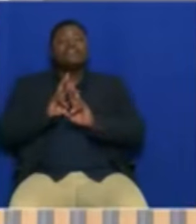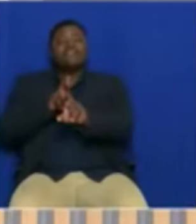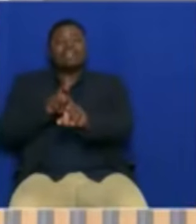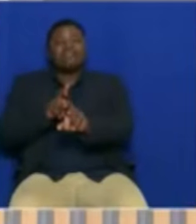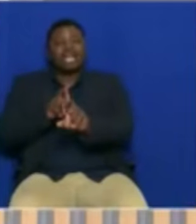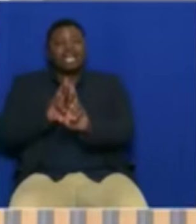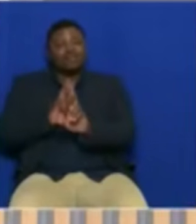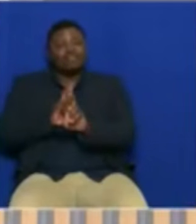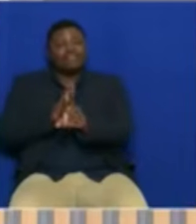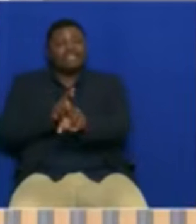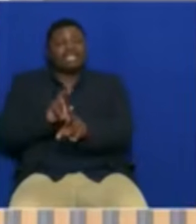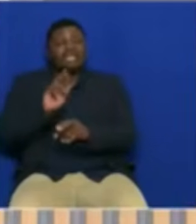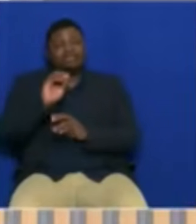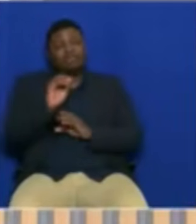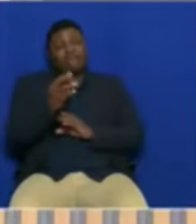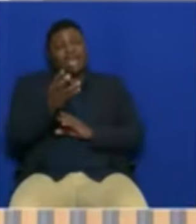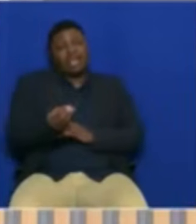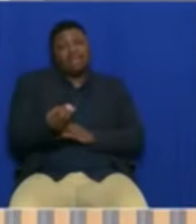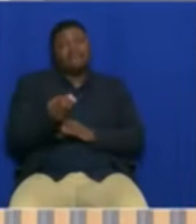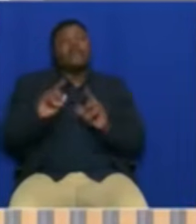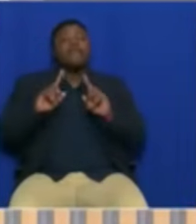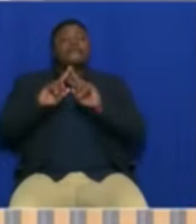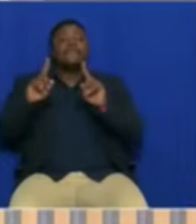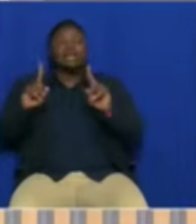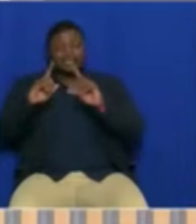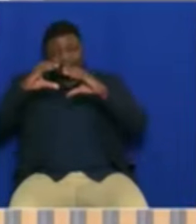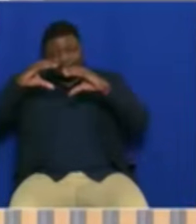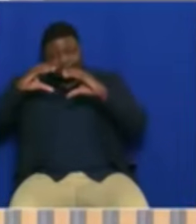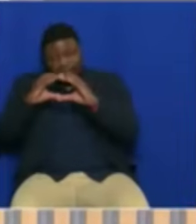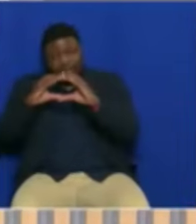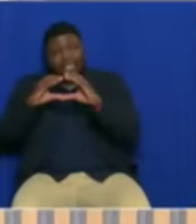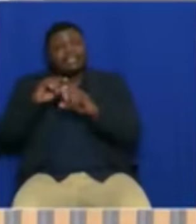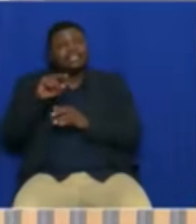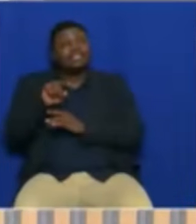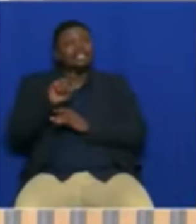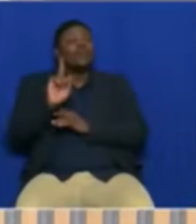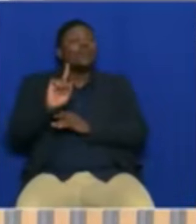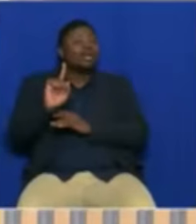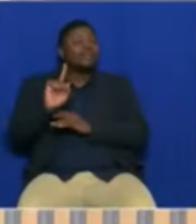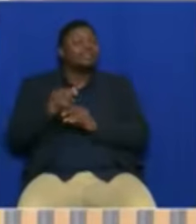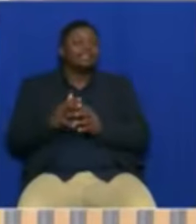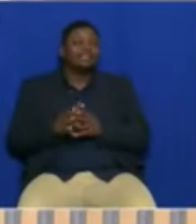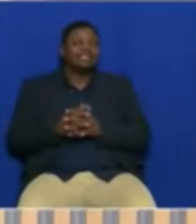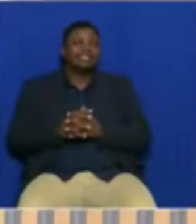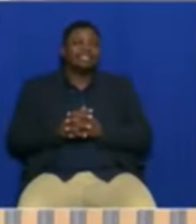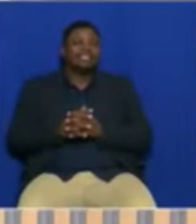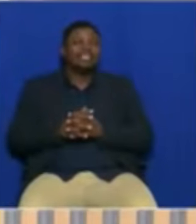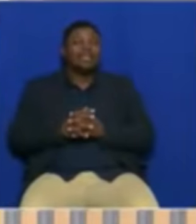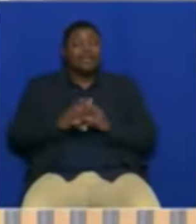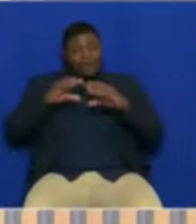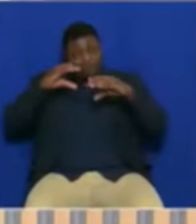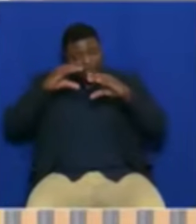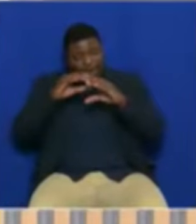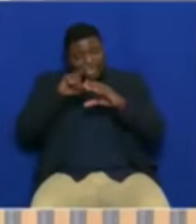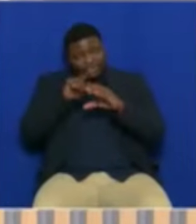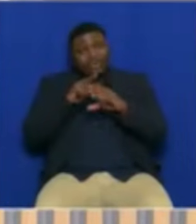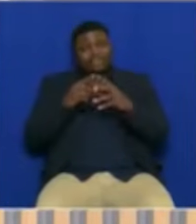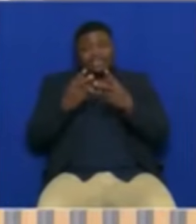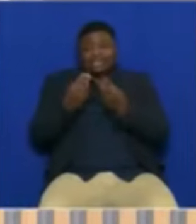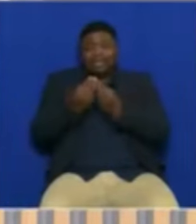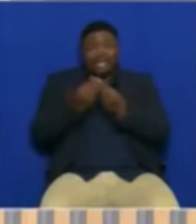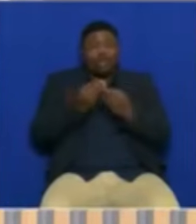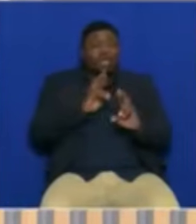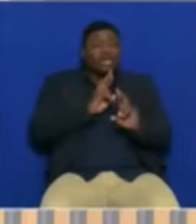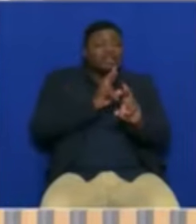is on what was not in the referral. Yes, sir. And that came out quite clearly